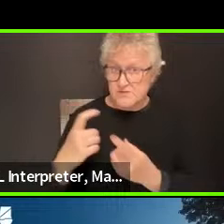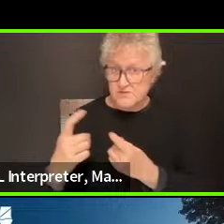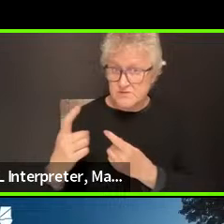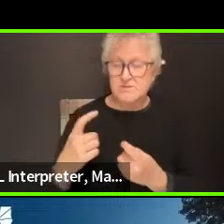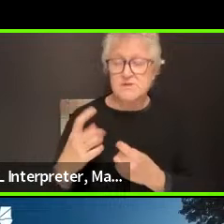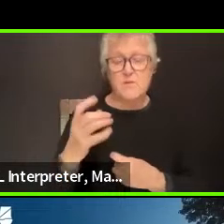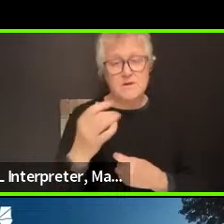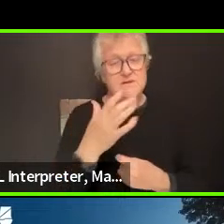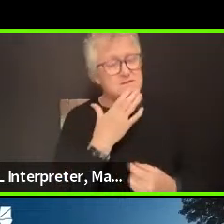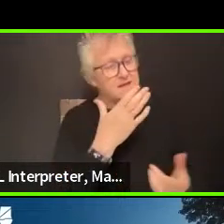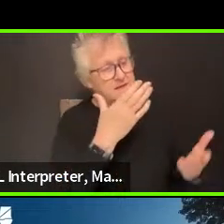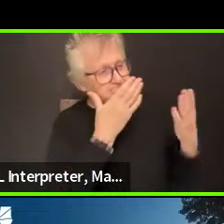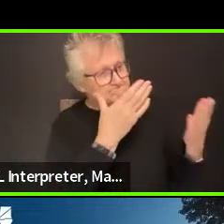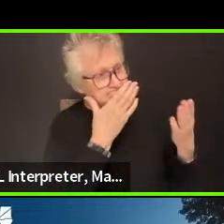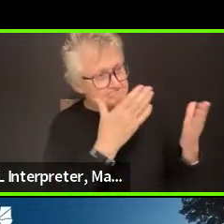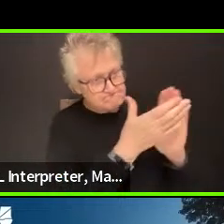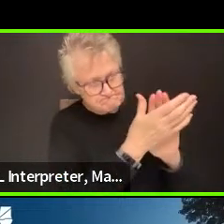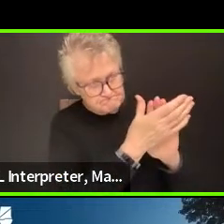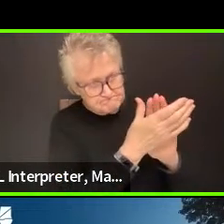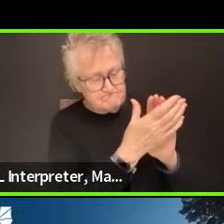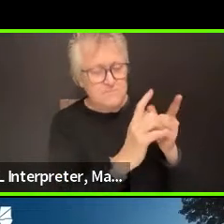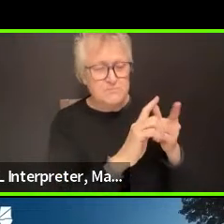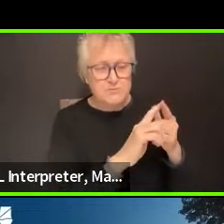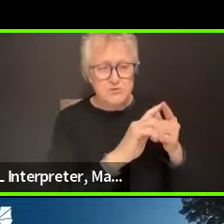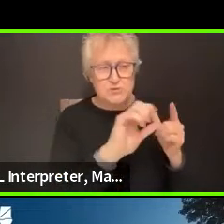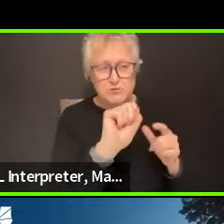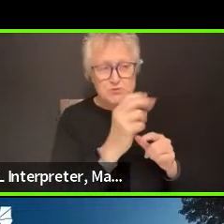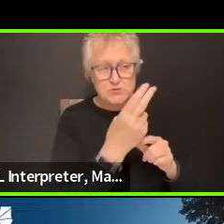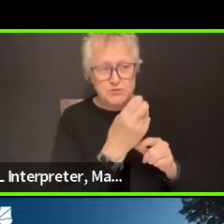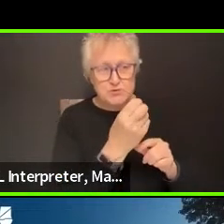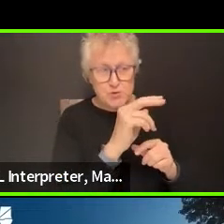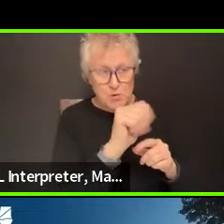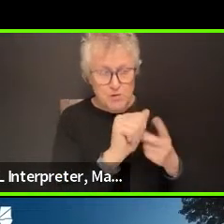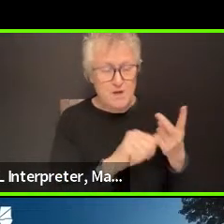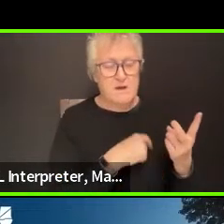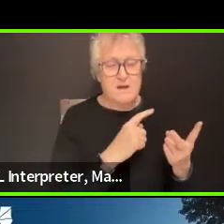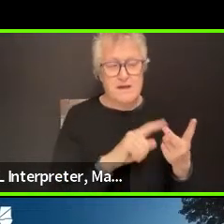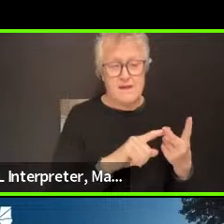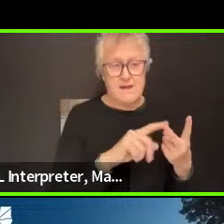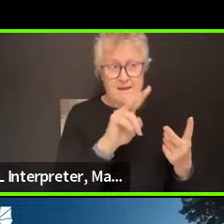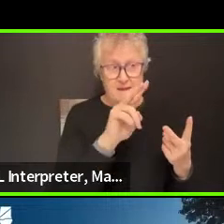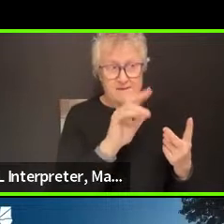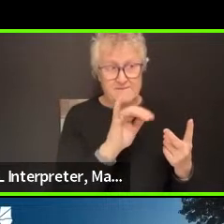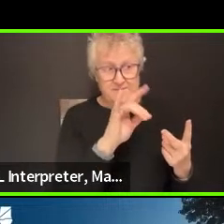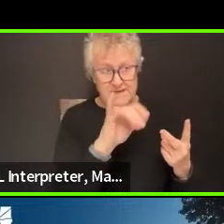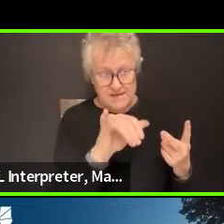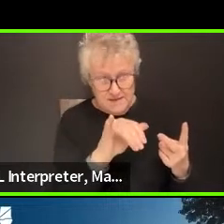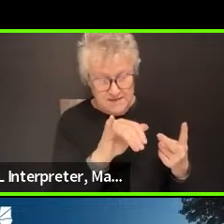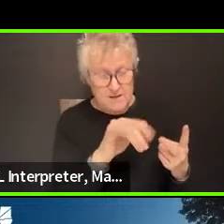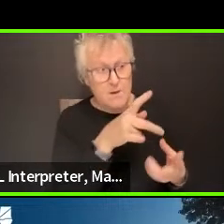to Shona, who also came to the round table with